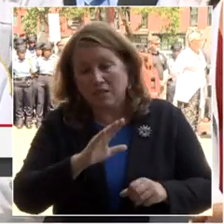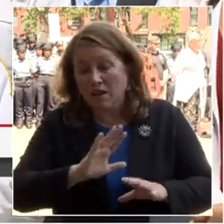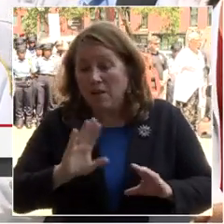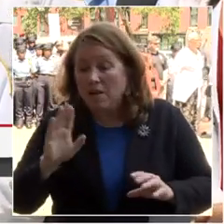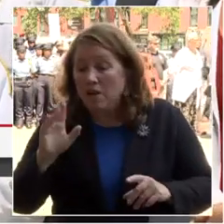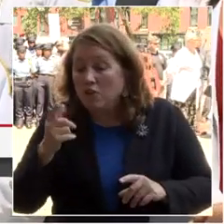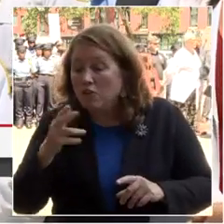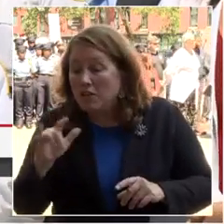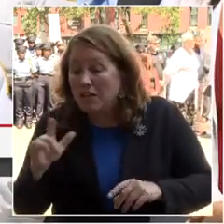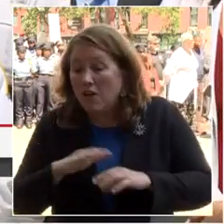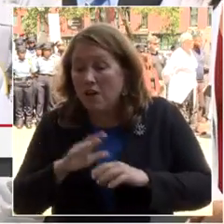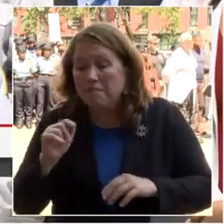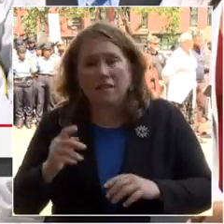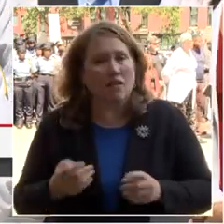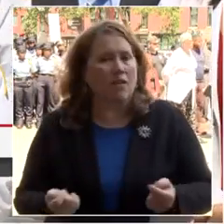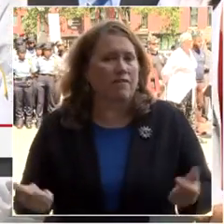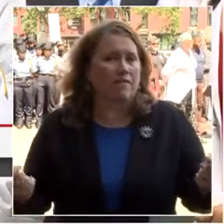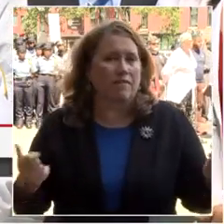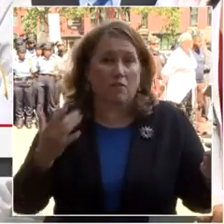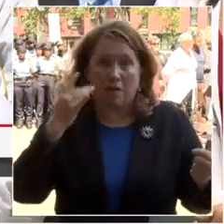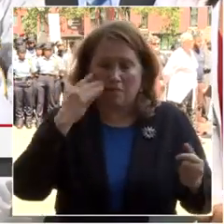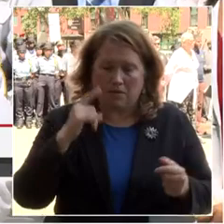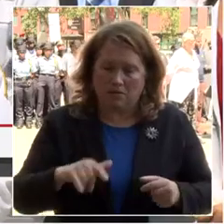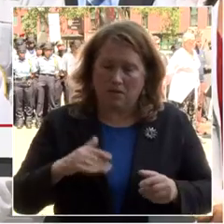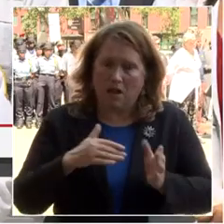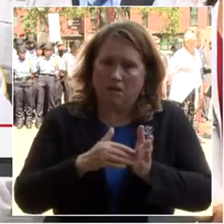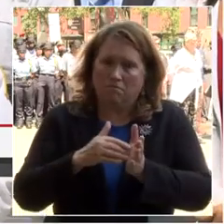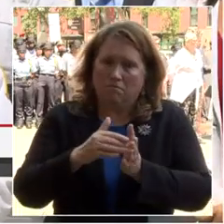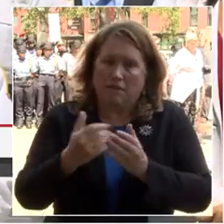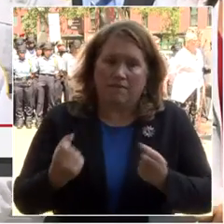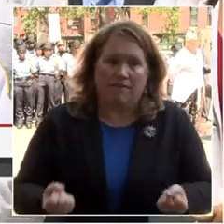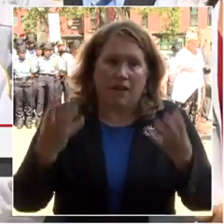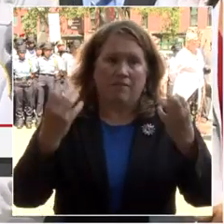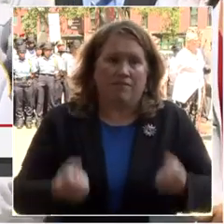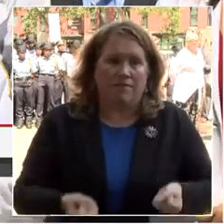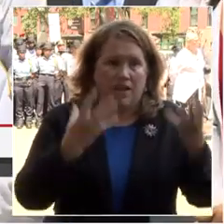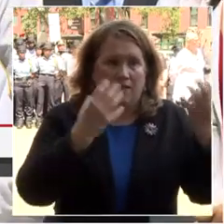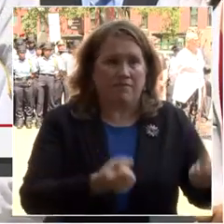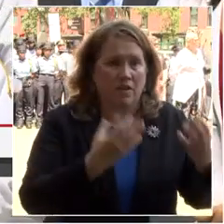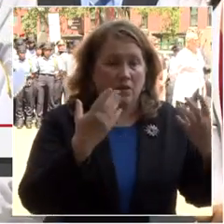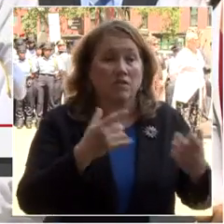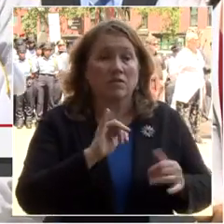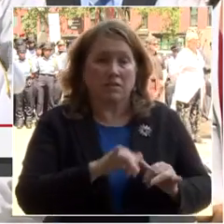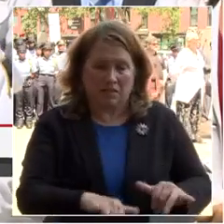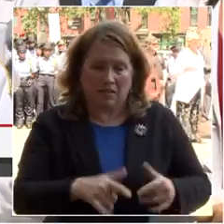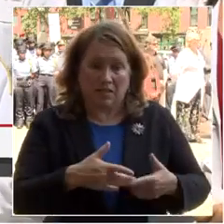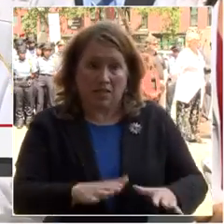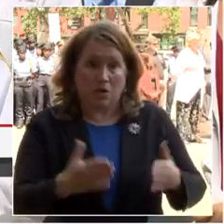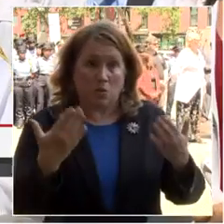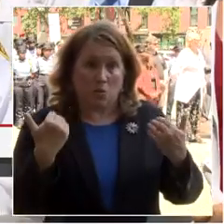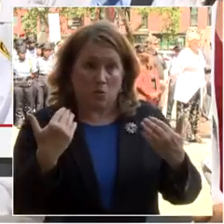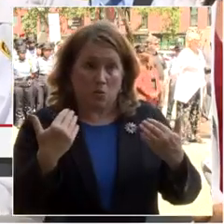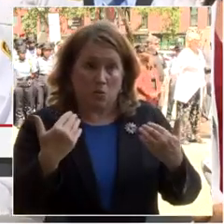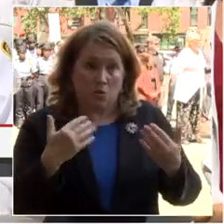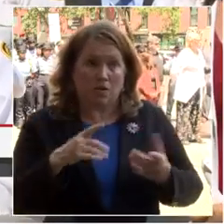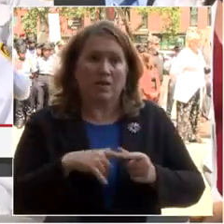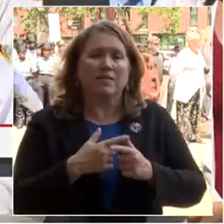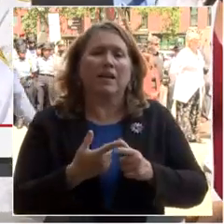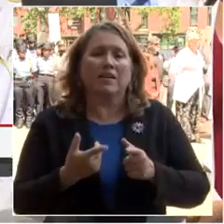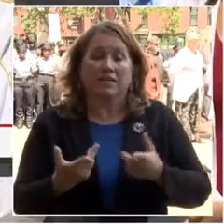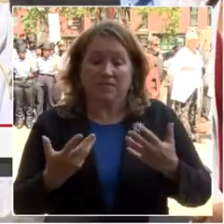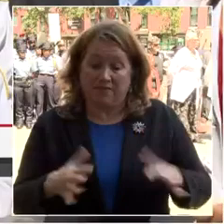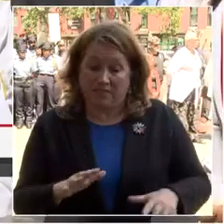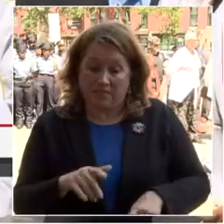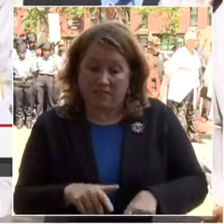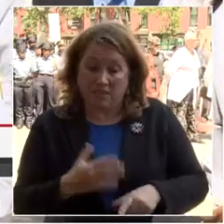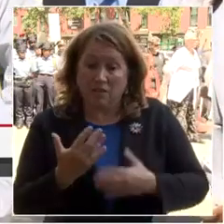with charcoals, when you are done, charcoal should be allowed to cool and then thrown away in a metal container with a lid. That container needs to stay outside and away from